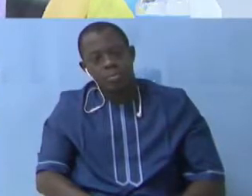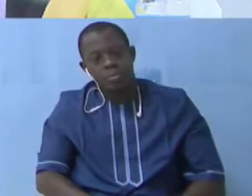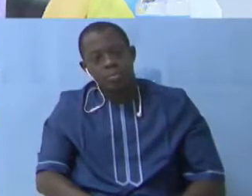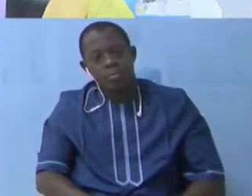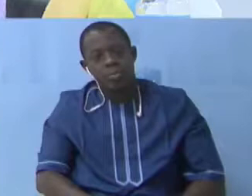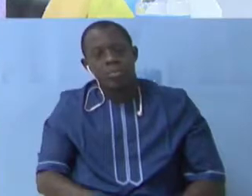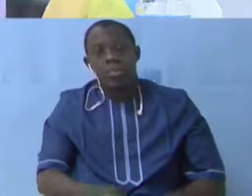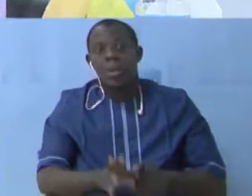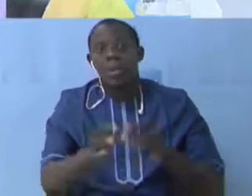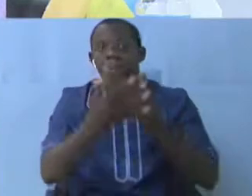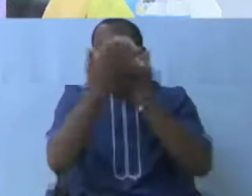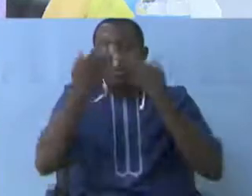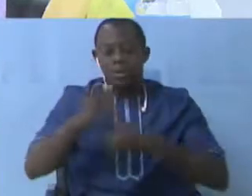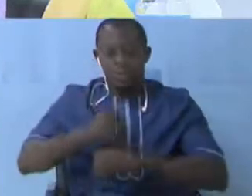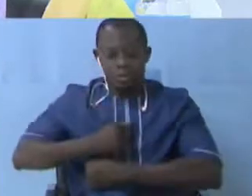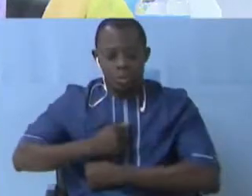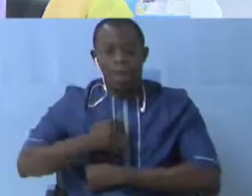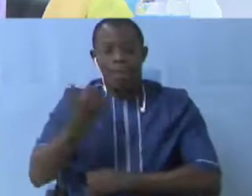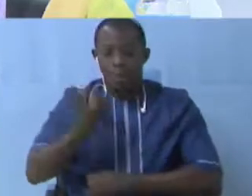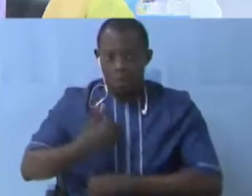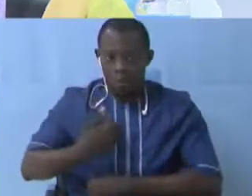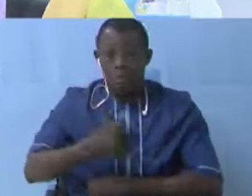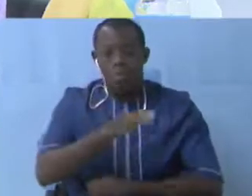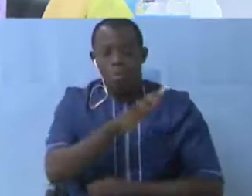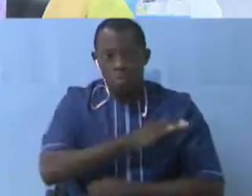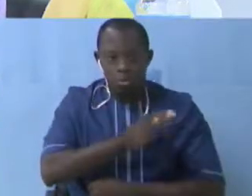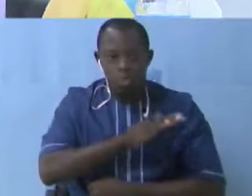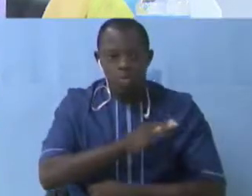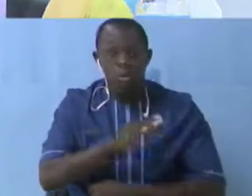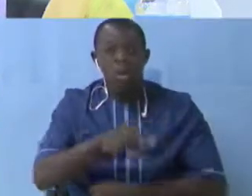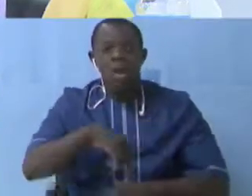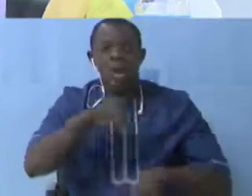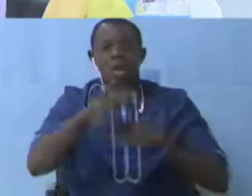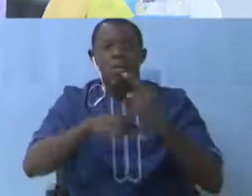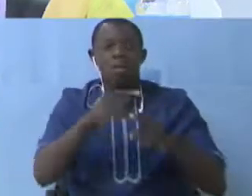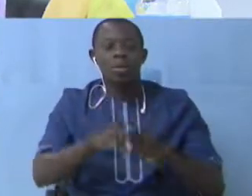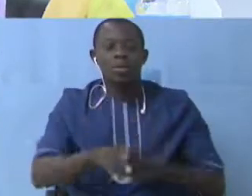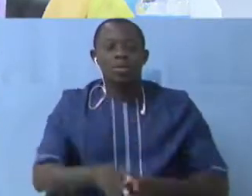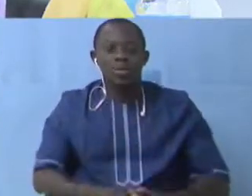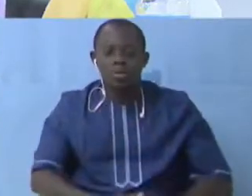security forces also accused of coup,